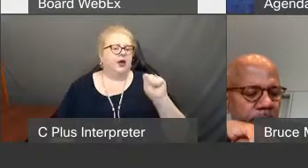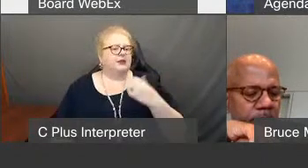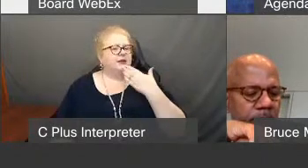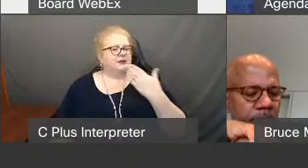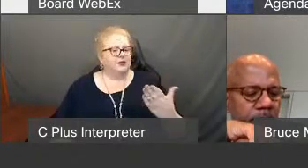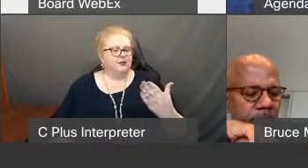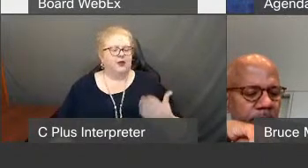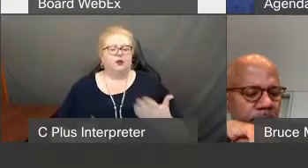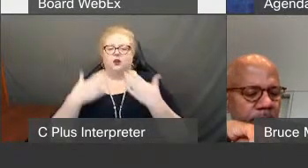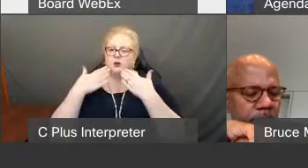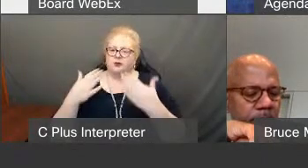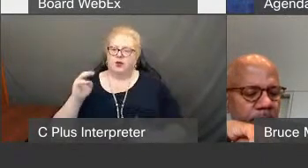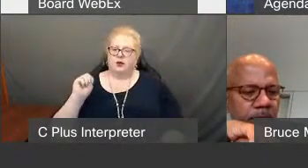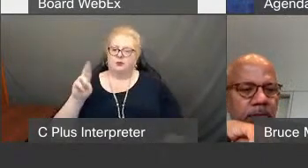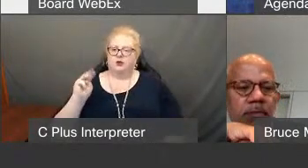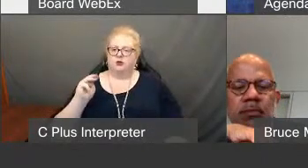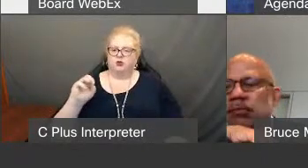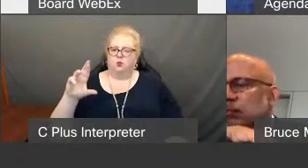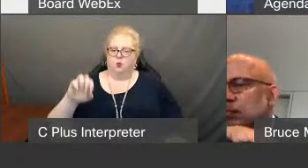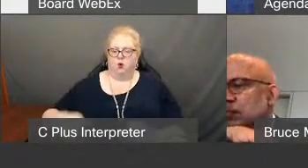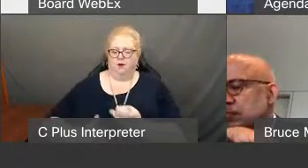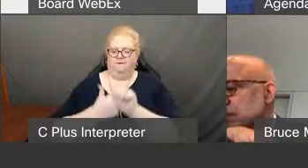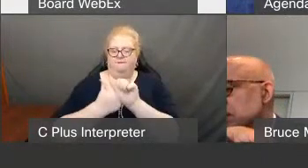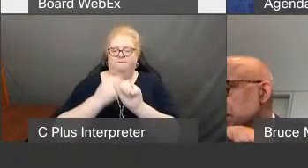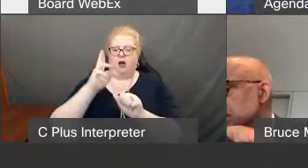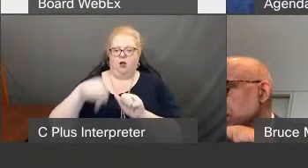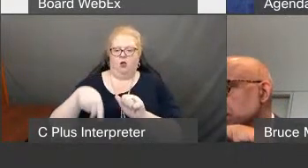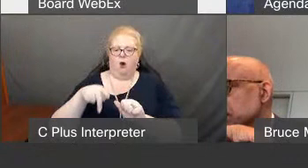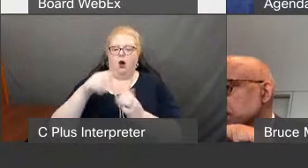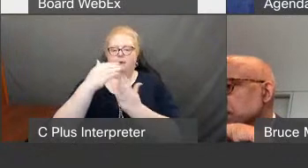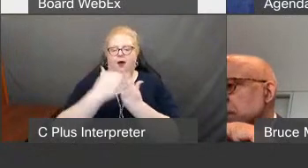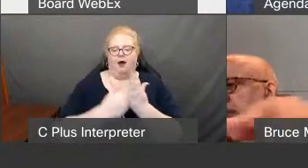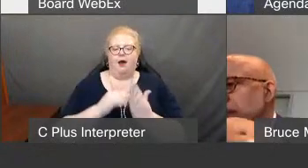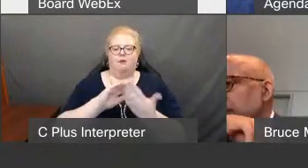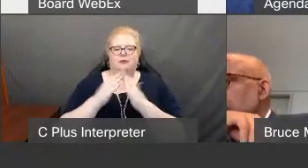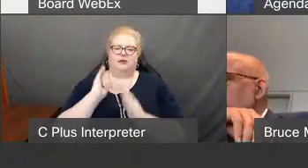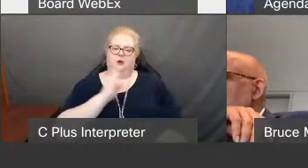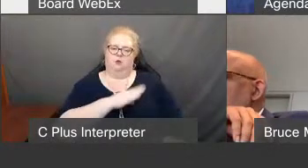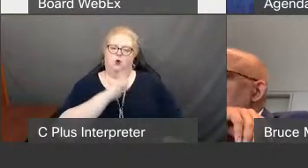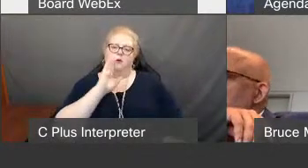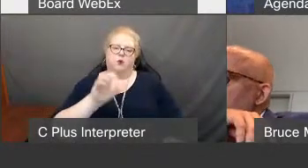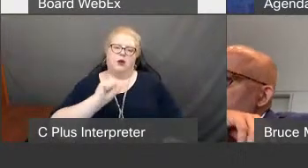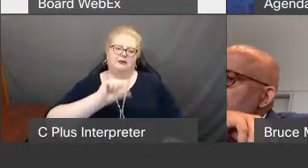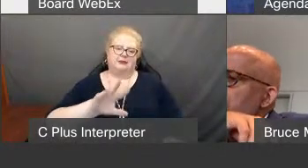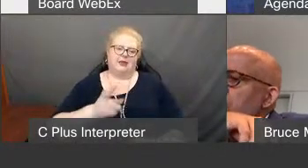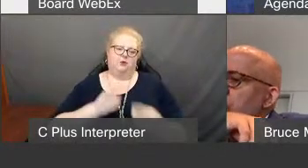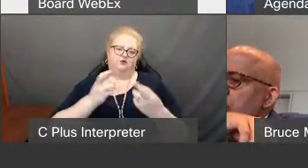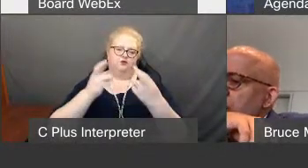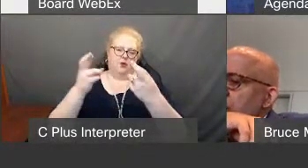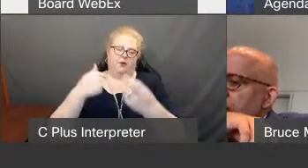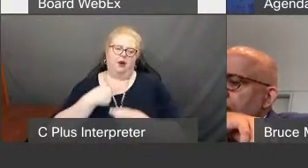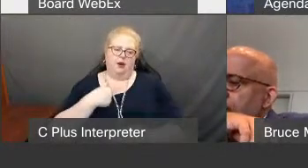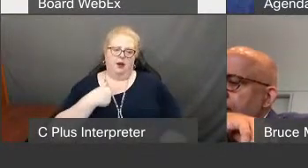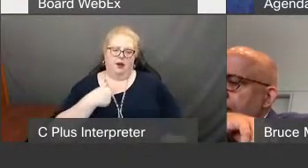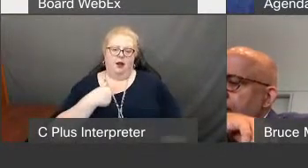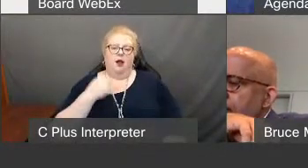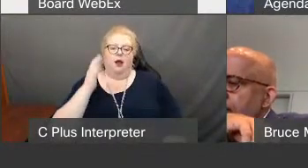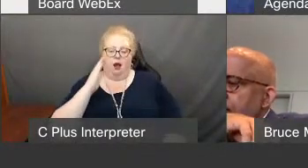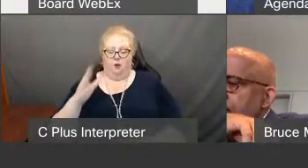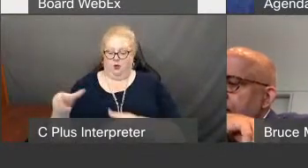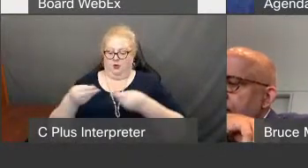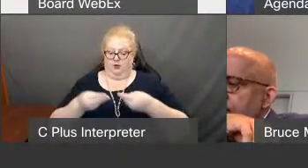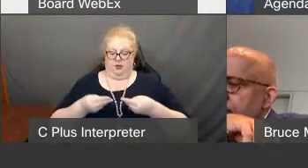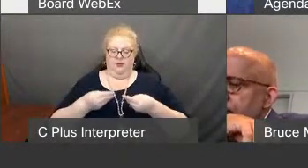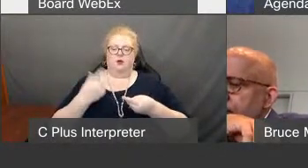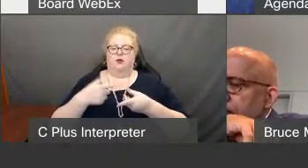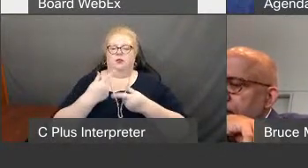follow-up items, City Board is going to send out those recommendations and I'll funnel those to the team by